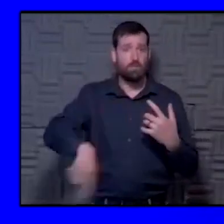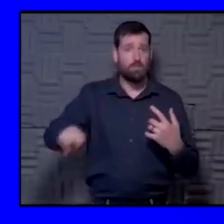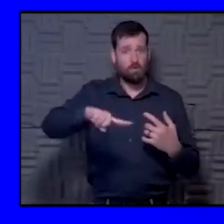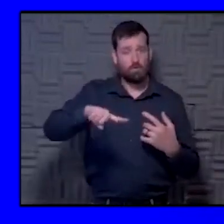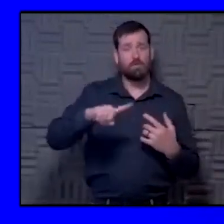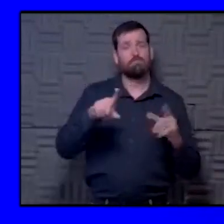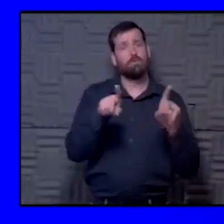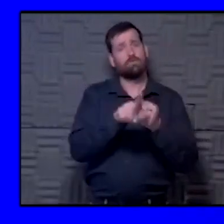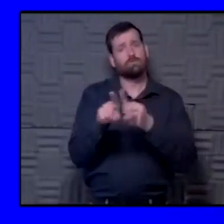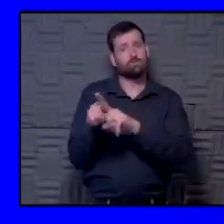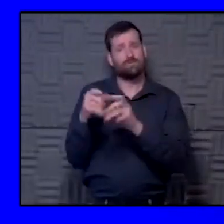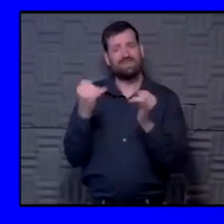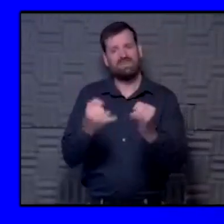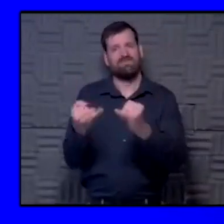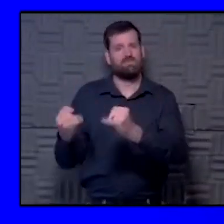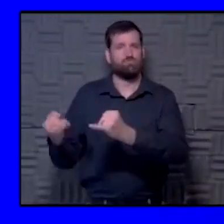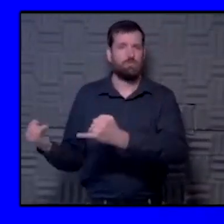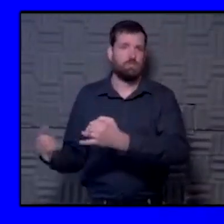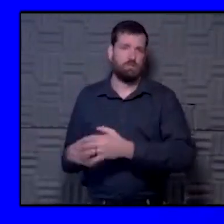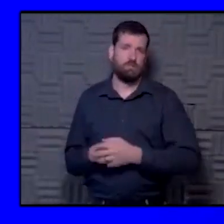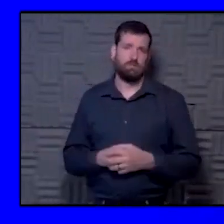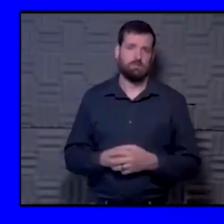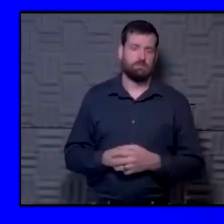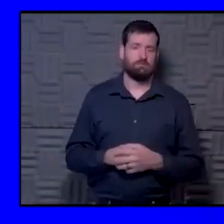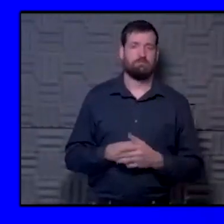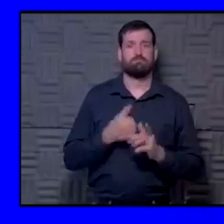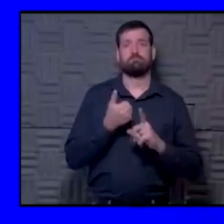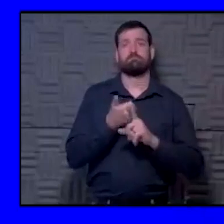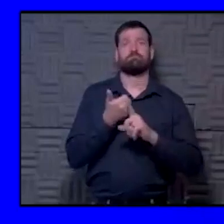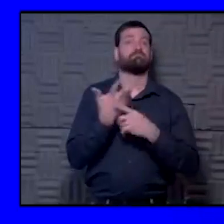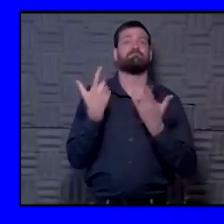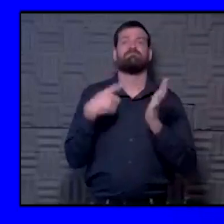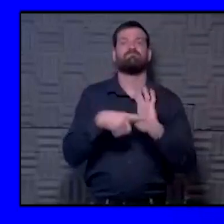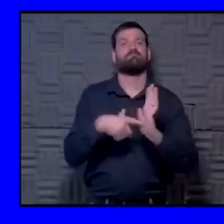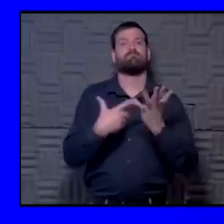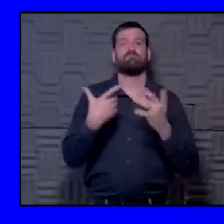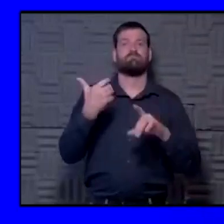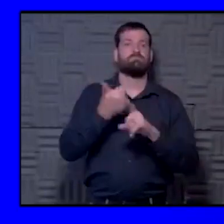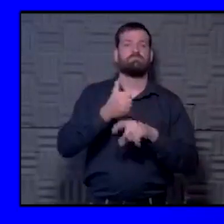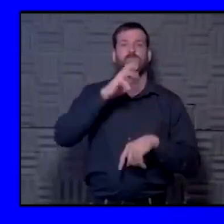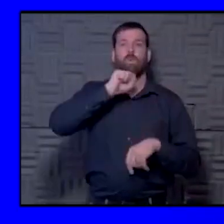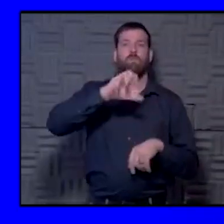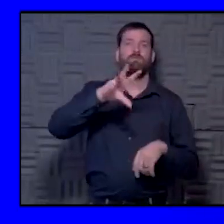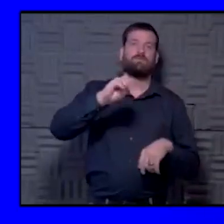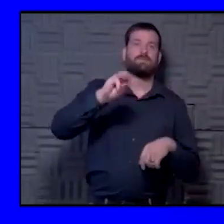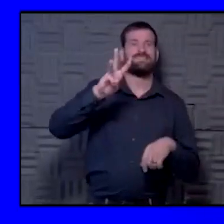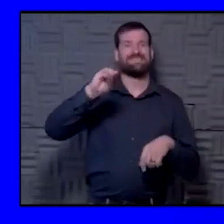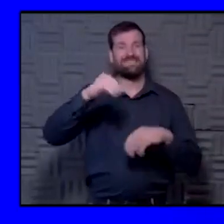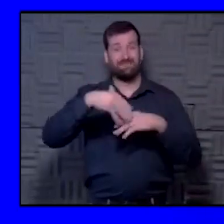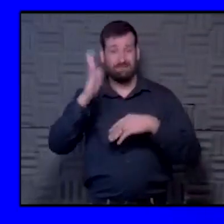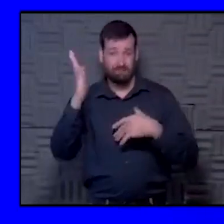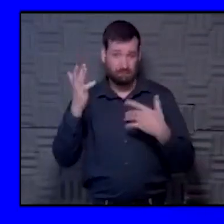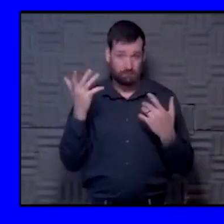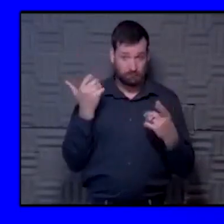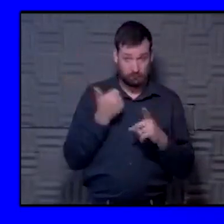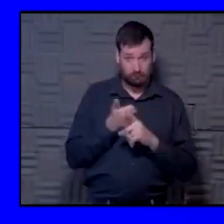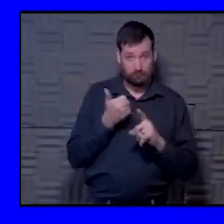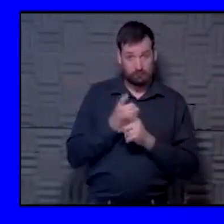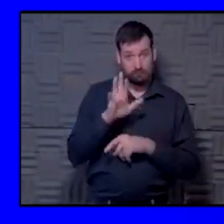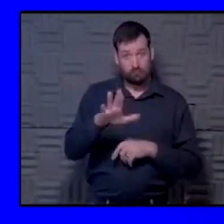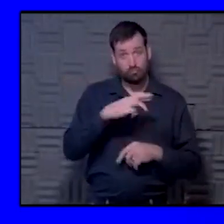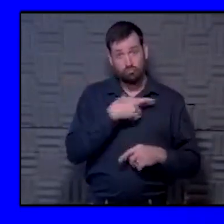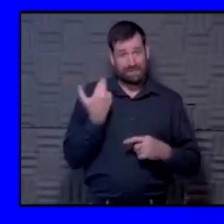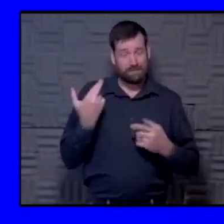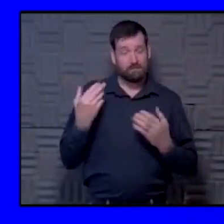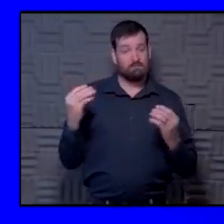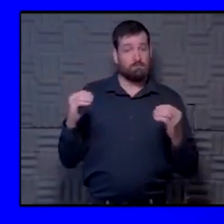individually, especially if you are, say, over 50, over 60, you have a